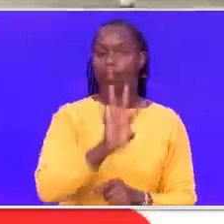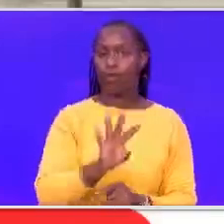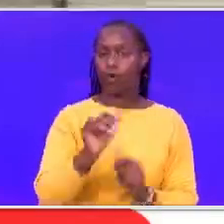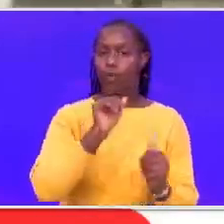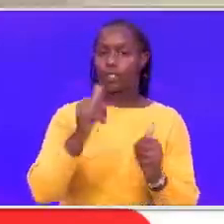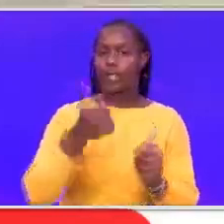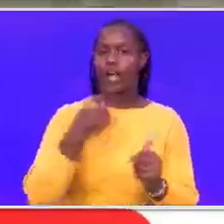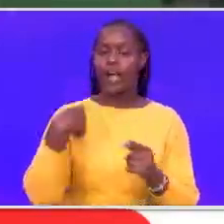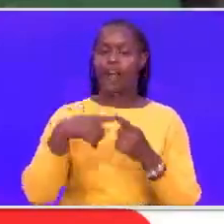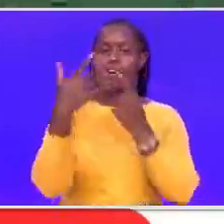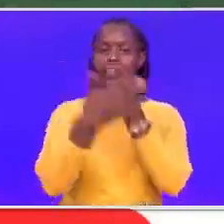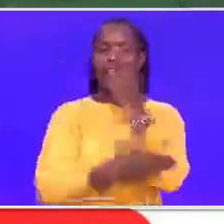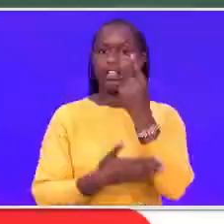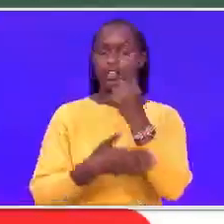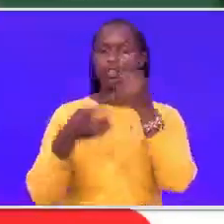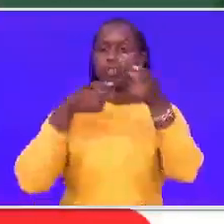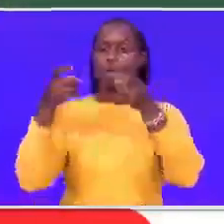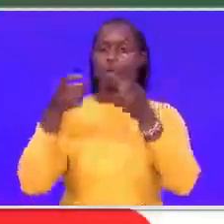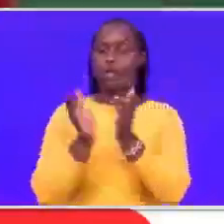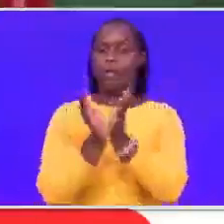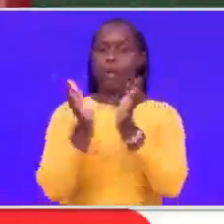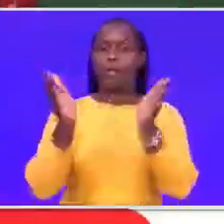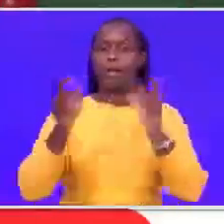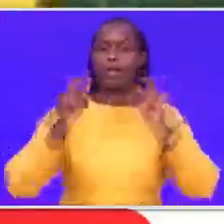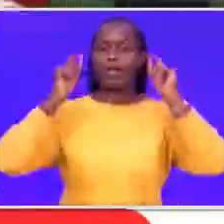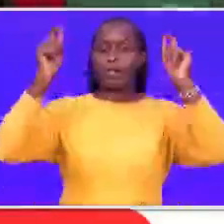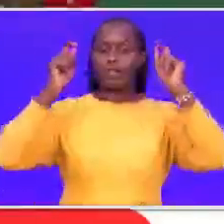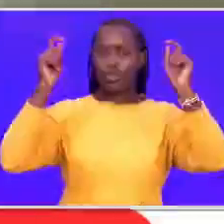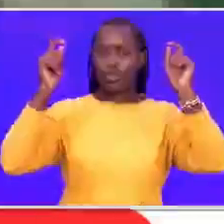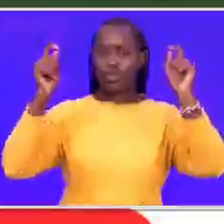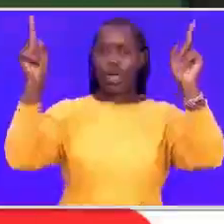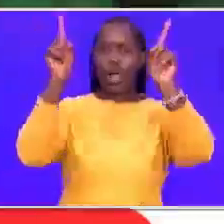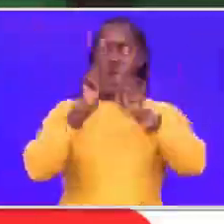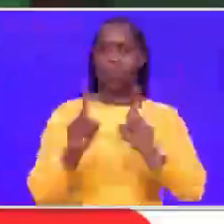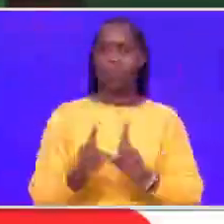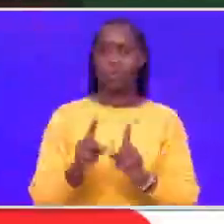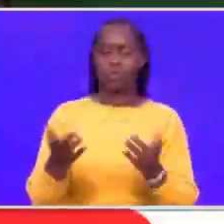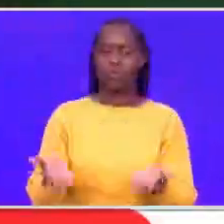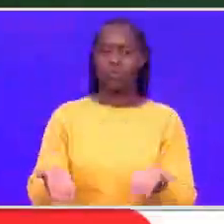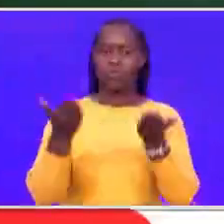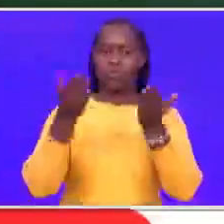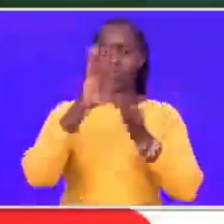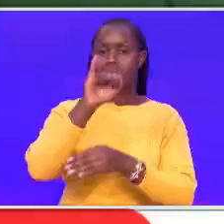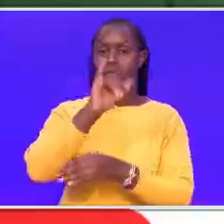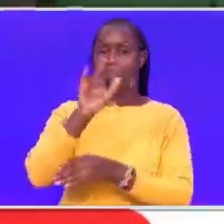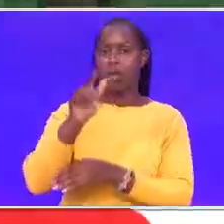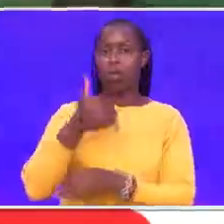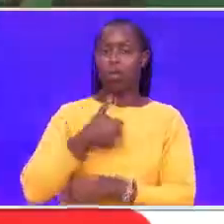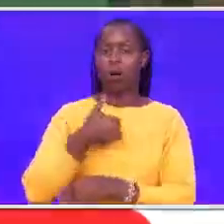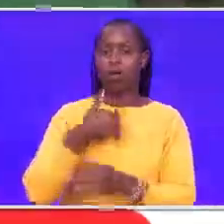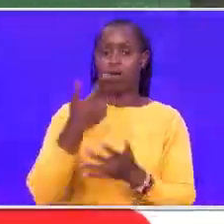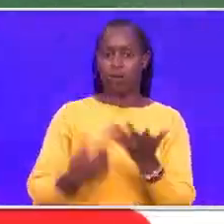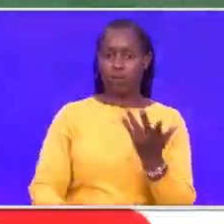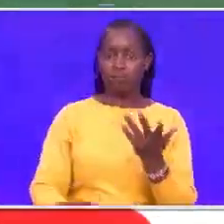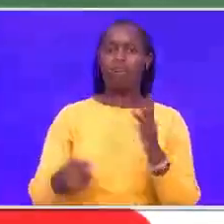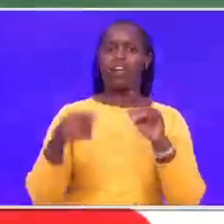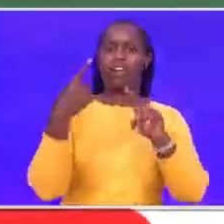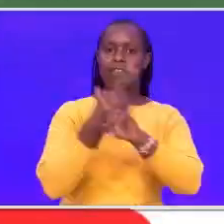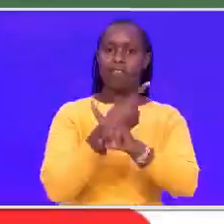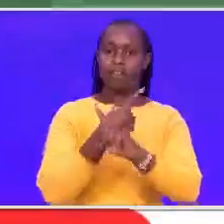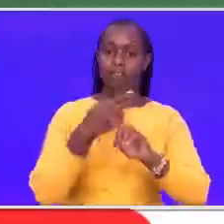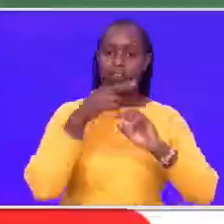state regulate public demonstrations and protests. If approved, the bill will have far-reaching consequences